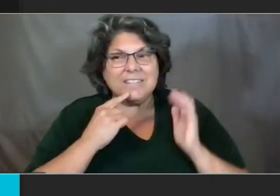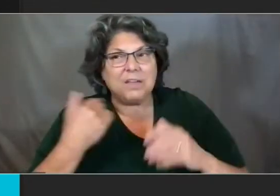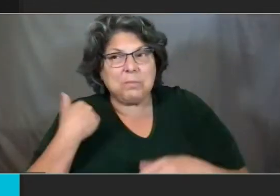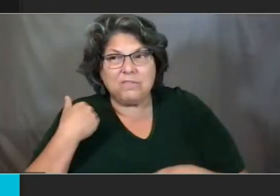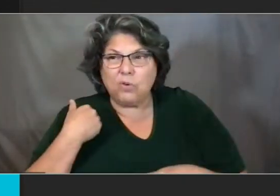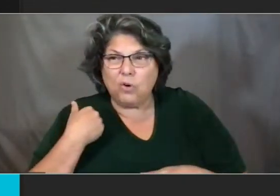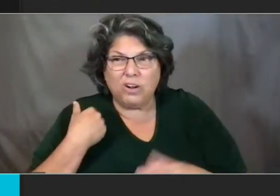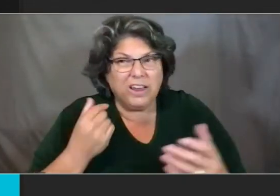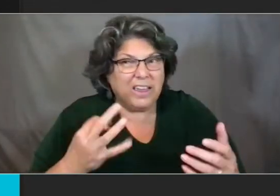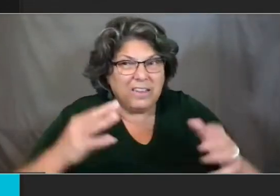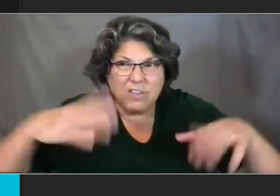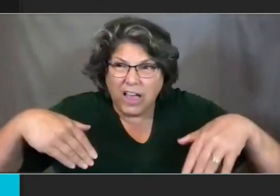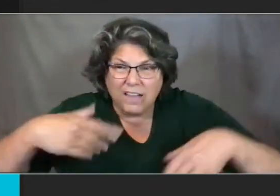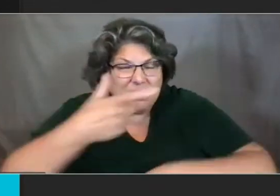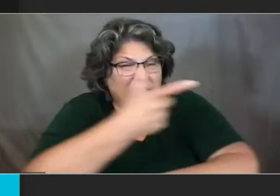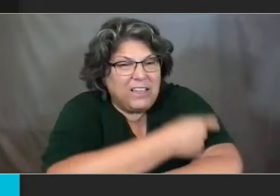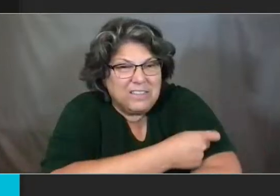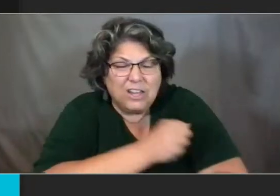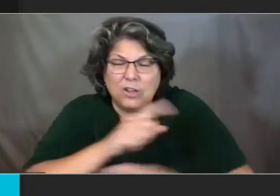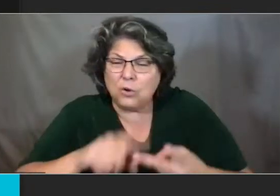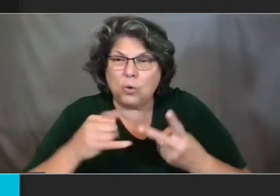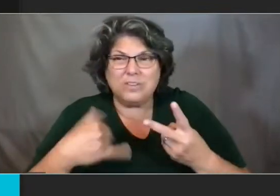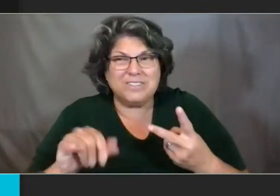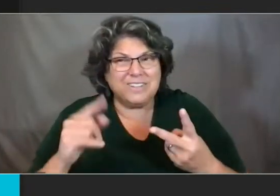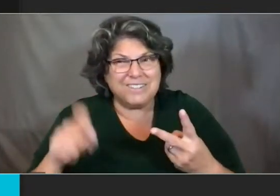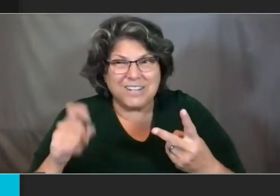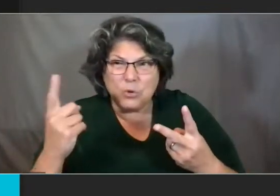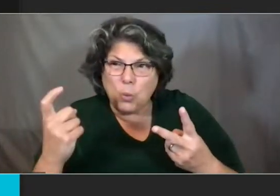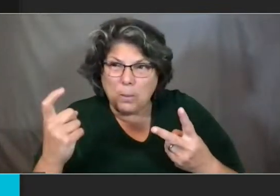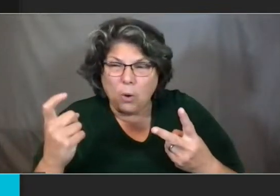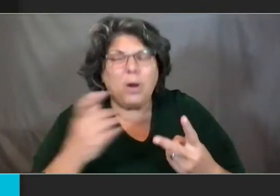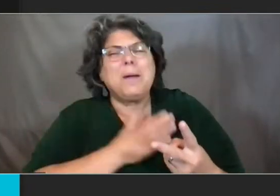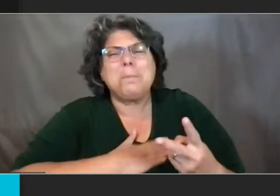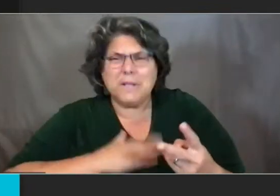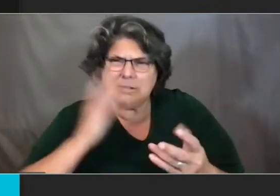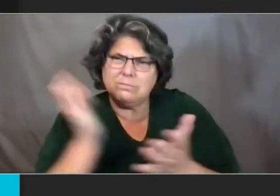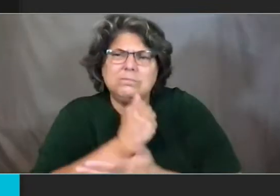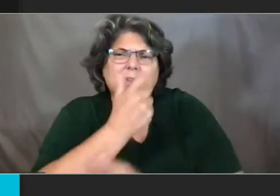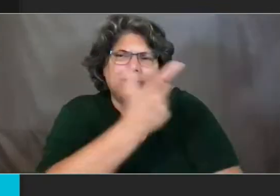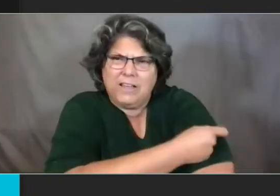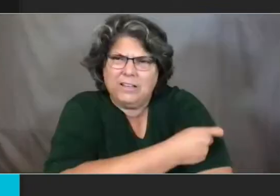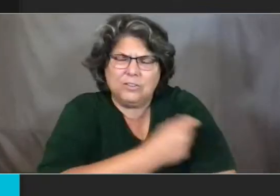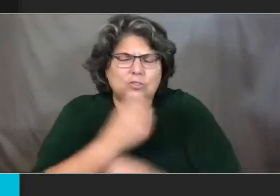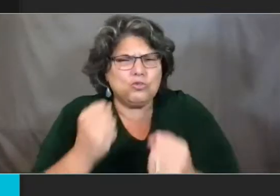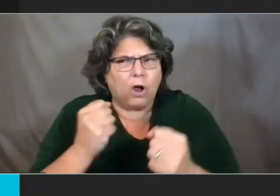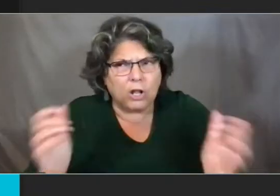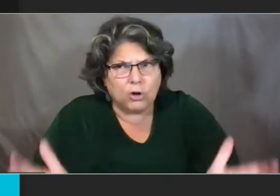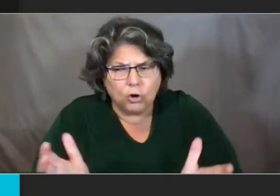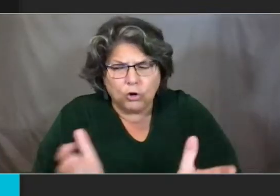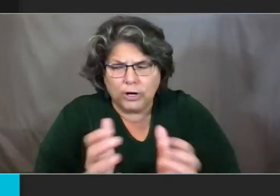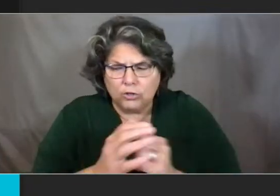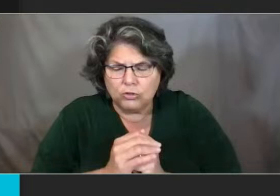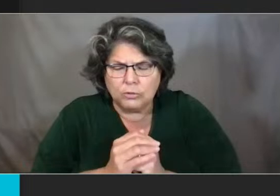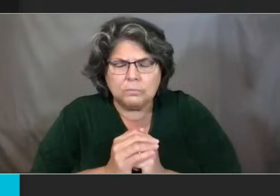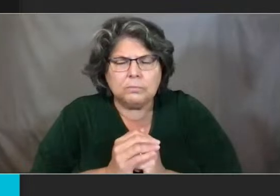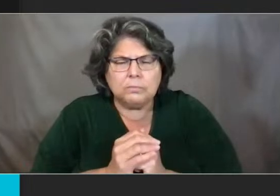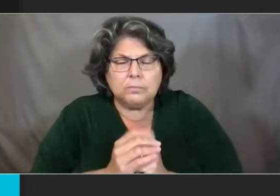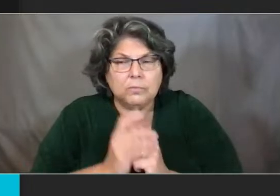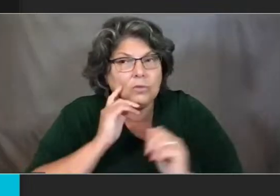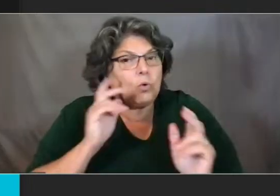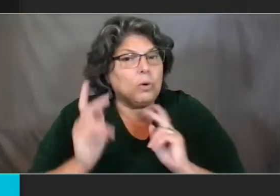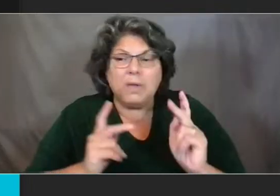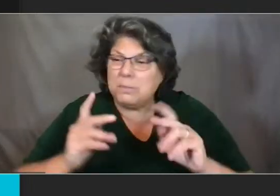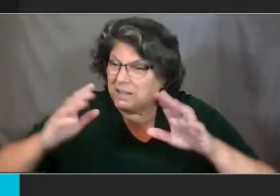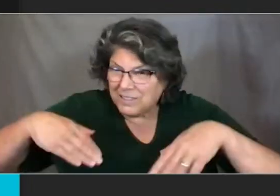your vaccine. So I would encourage you to do that. For those people that are